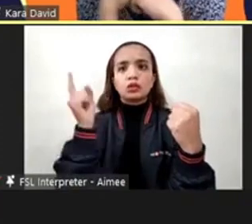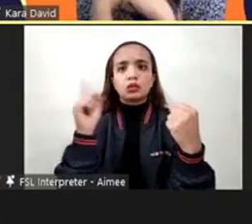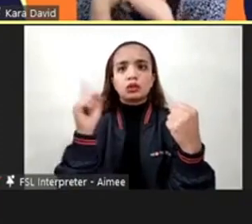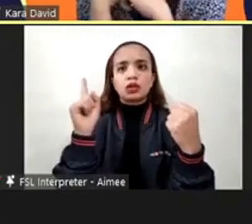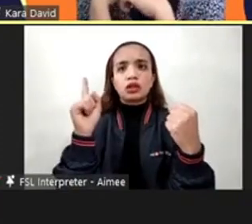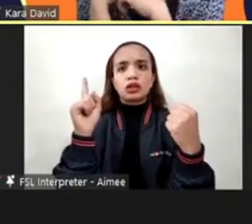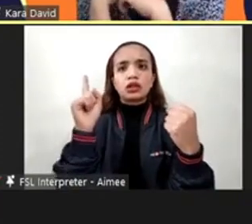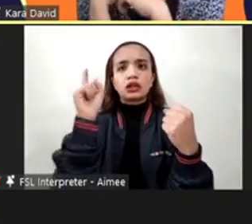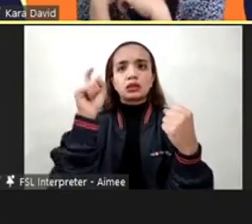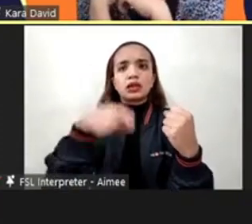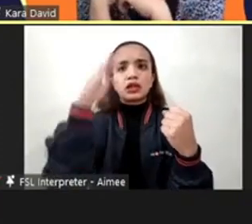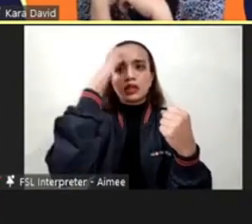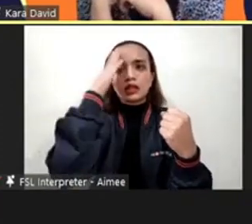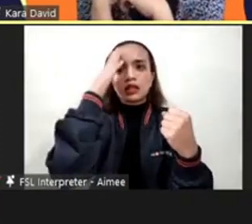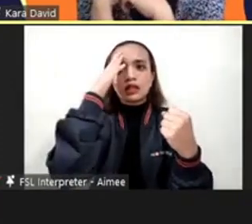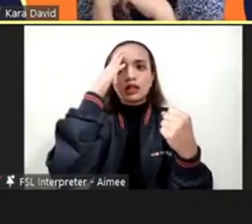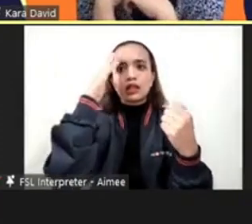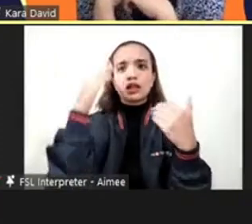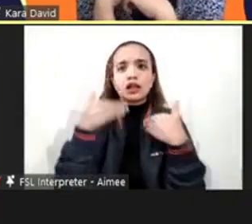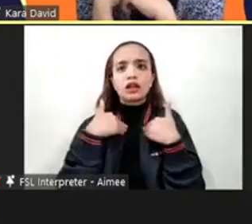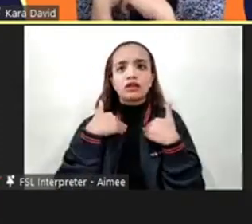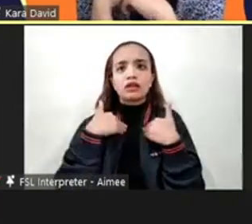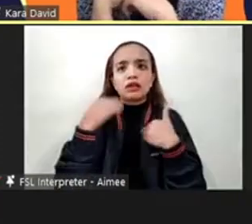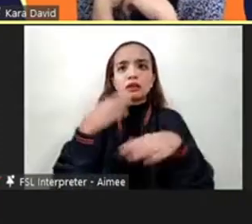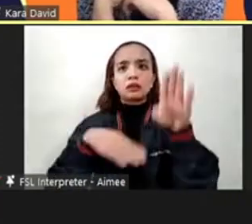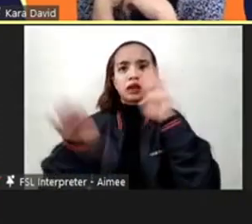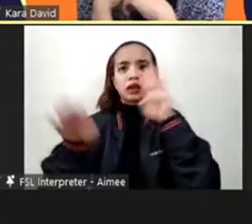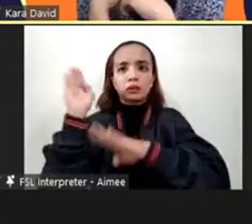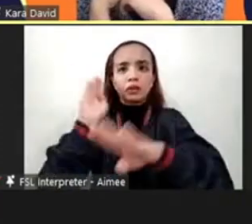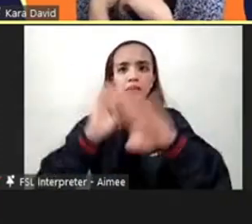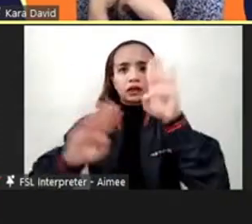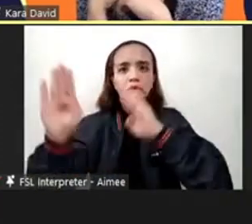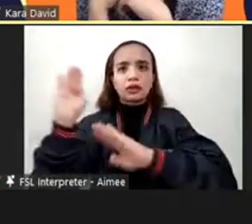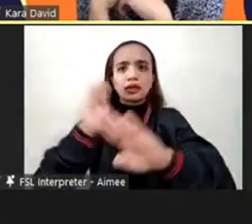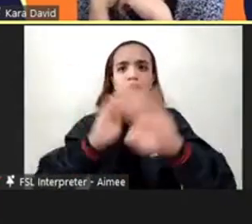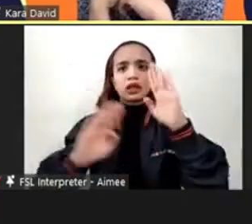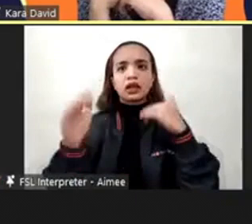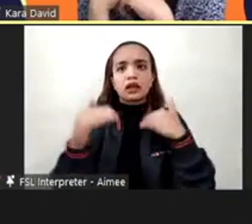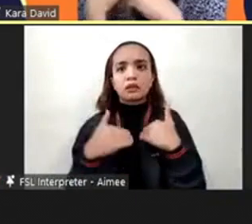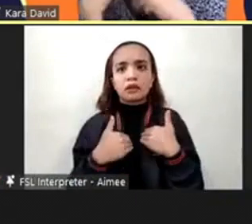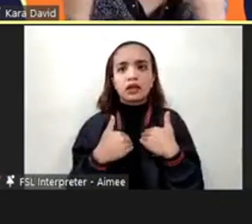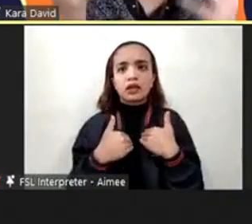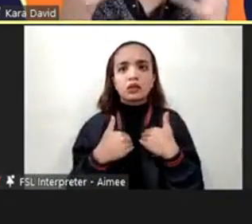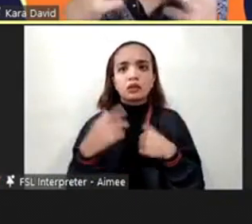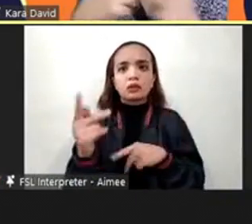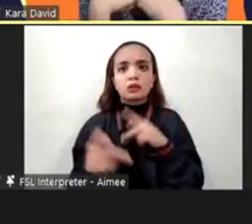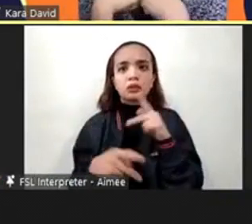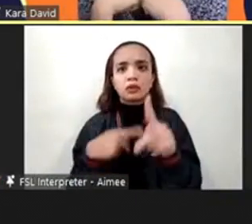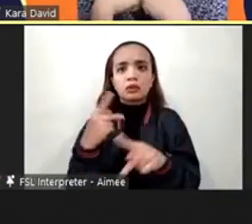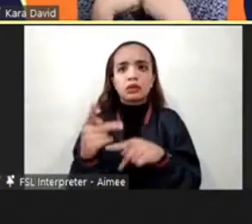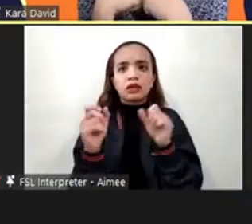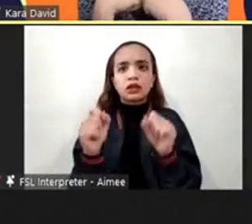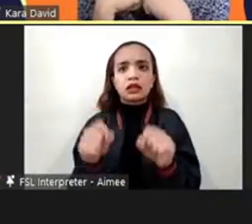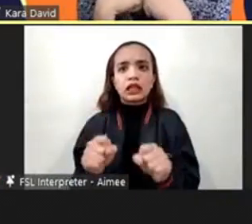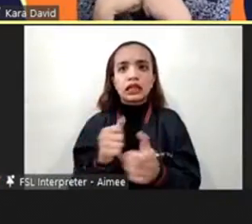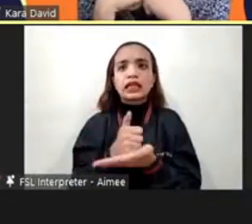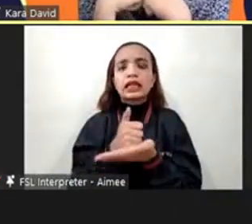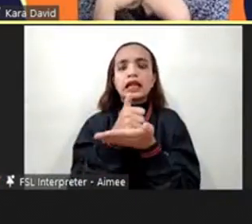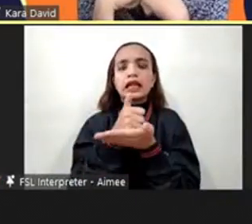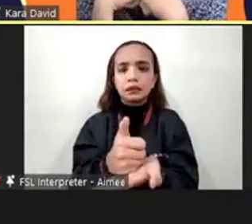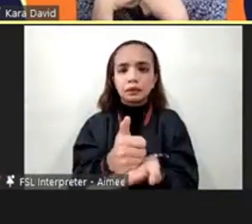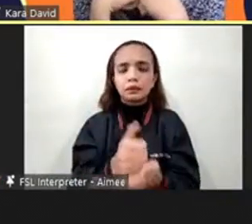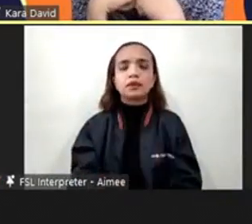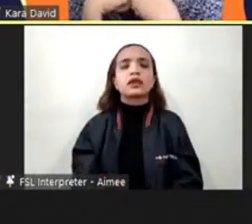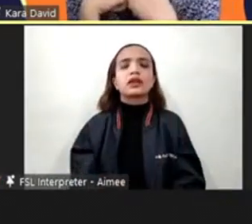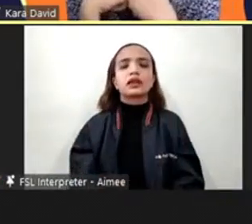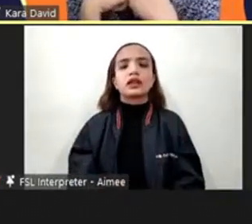i-identify natin that we have a problem and that identify that there are people who are able to help us. It will strengthen you.